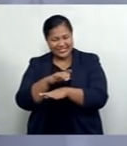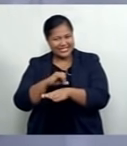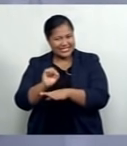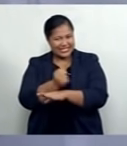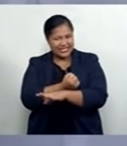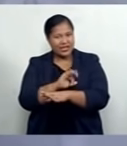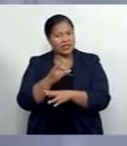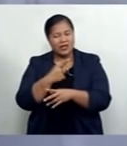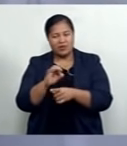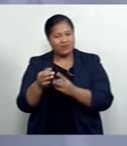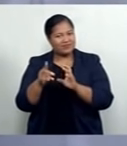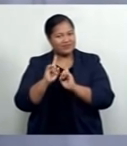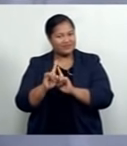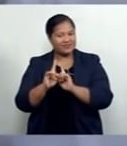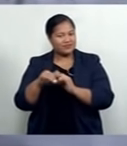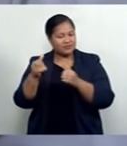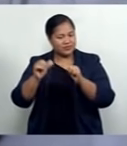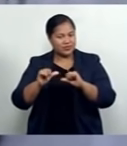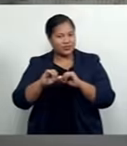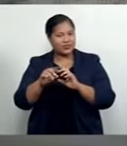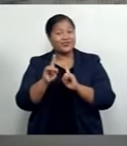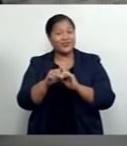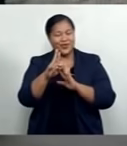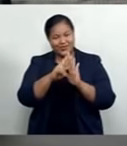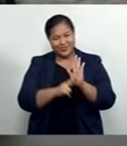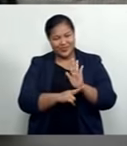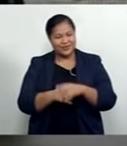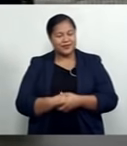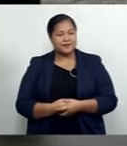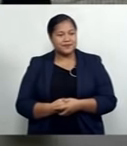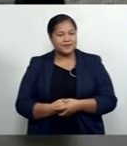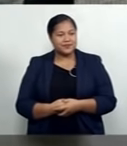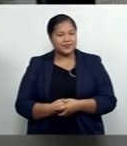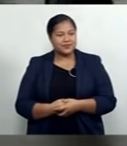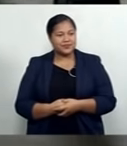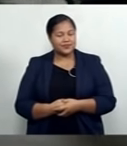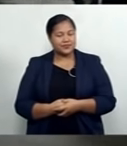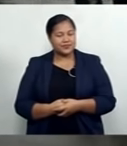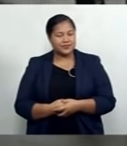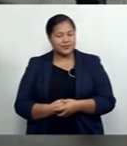failure to comply with public health measures. They move at times,